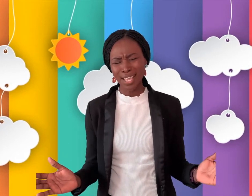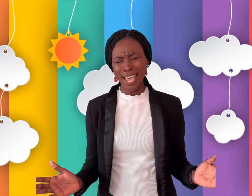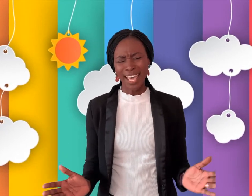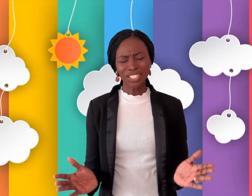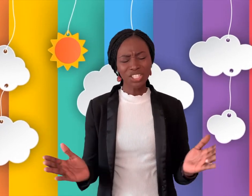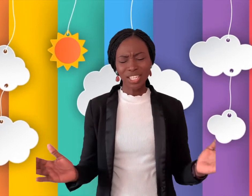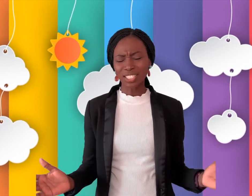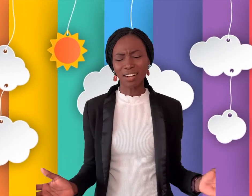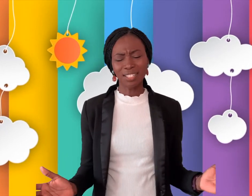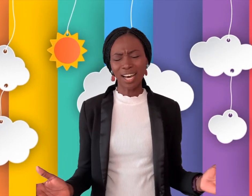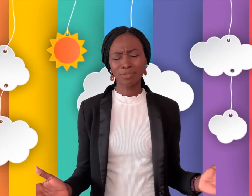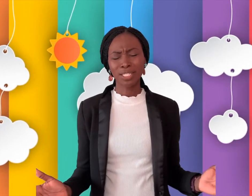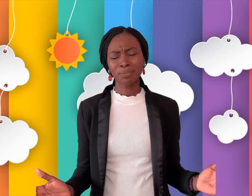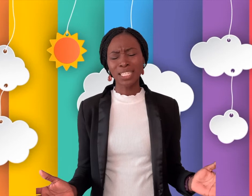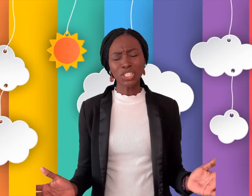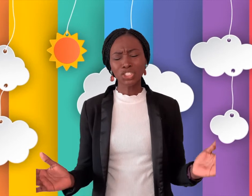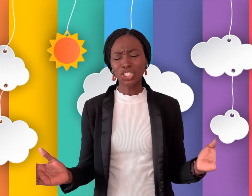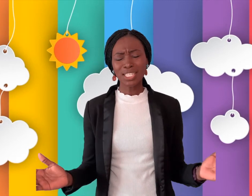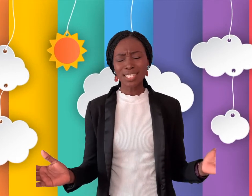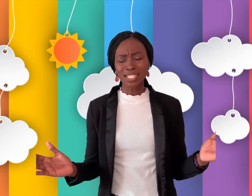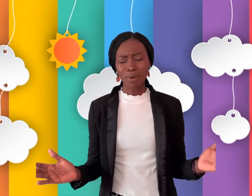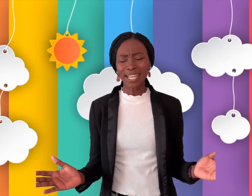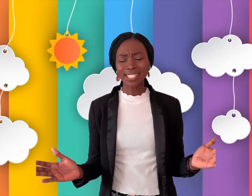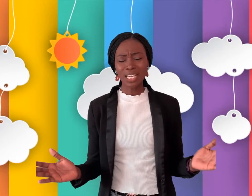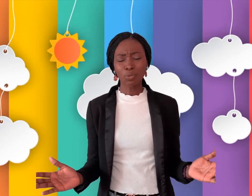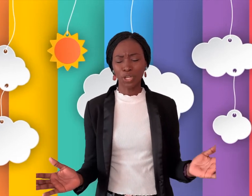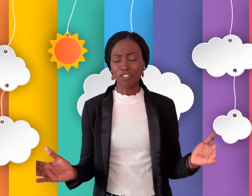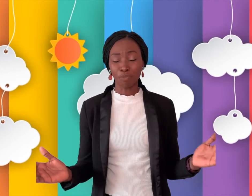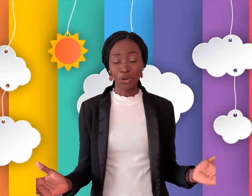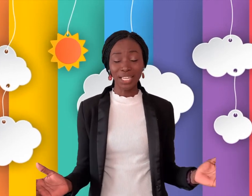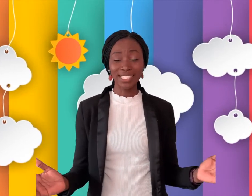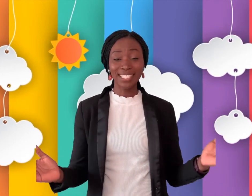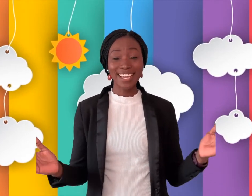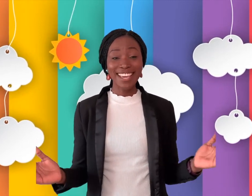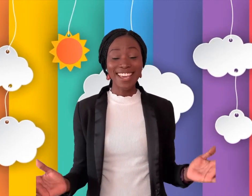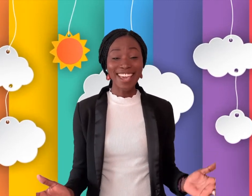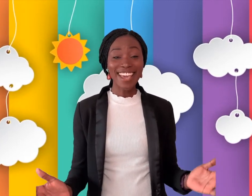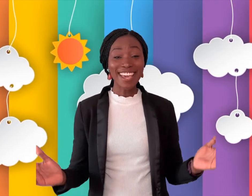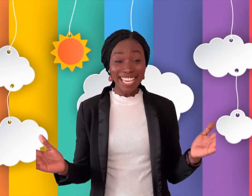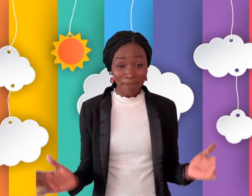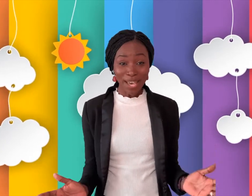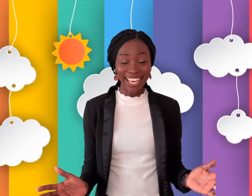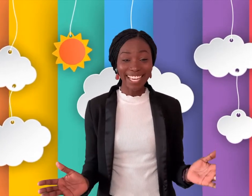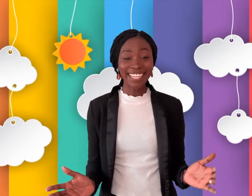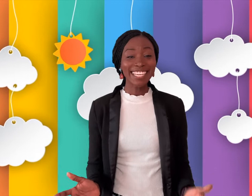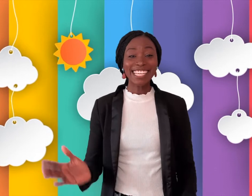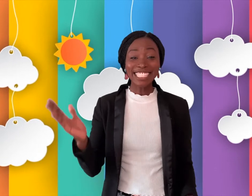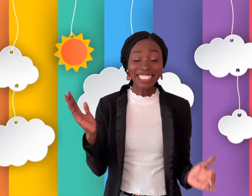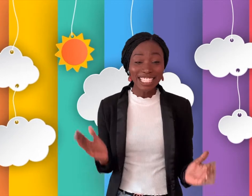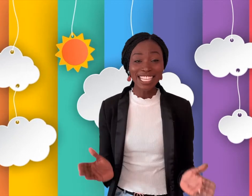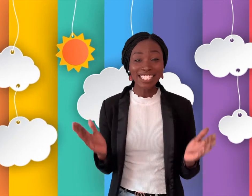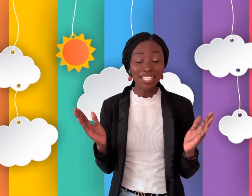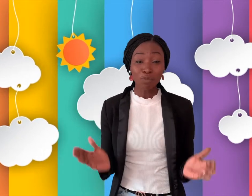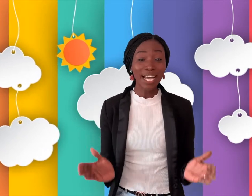us and change our lives. In Jesus' mighty name we have prayed. Amen.